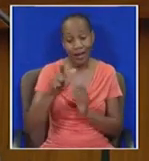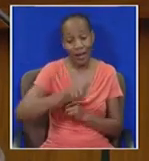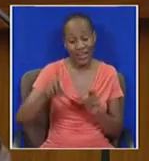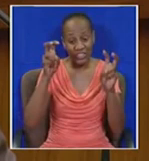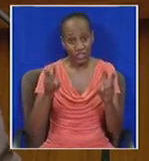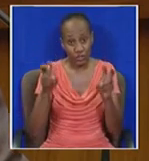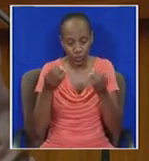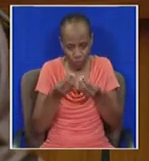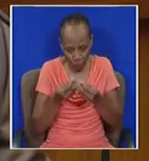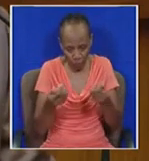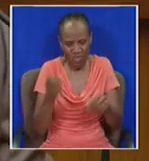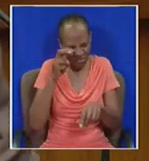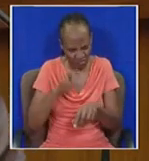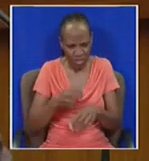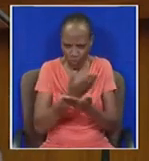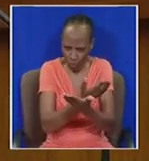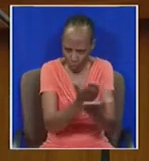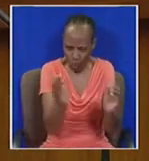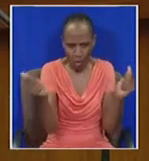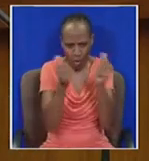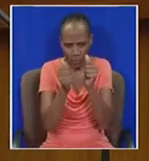question requires that all